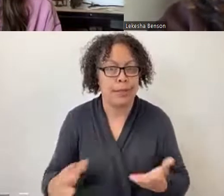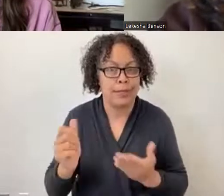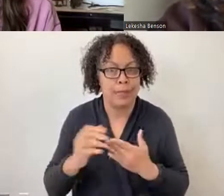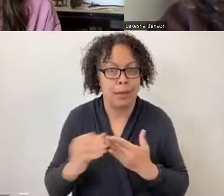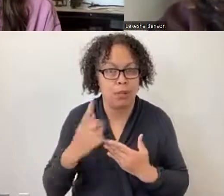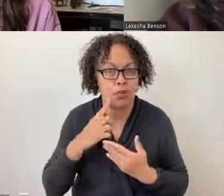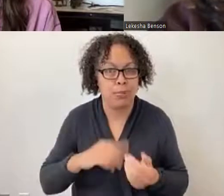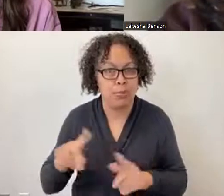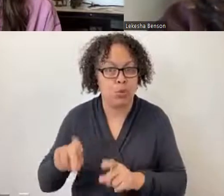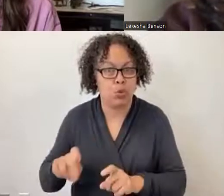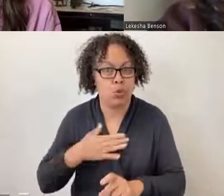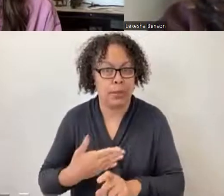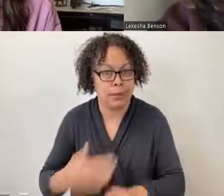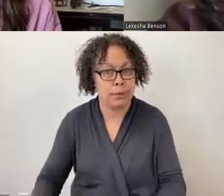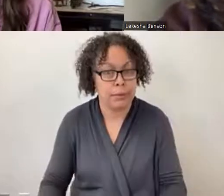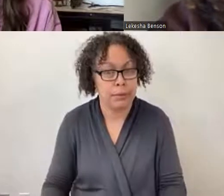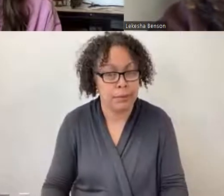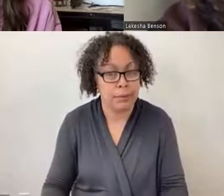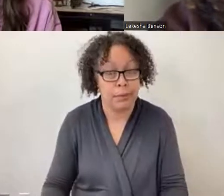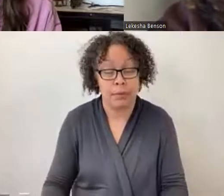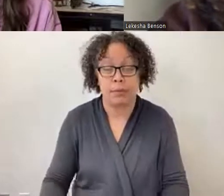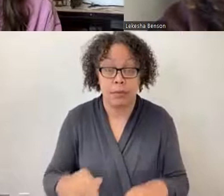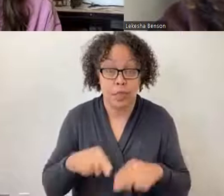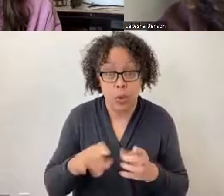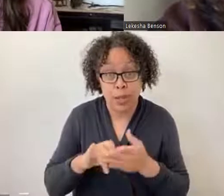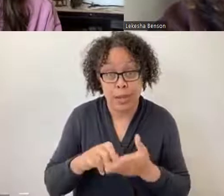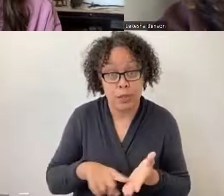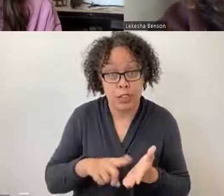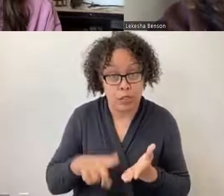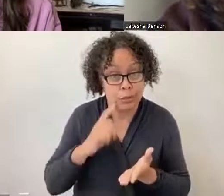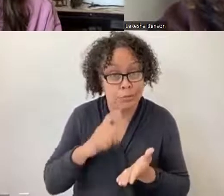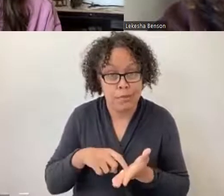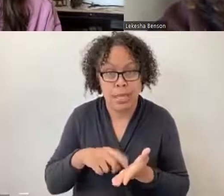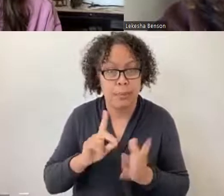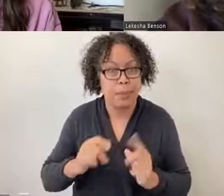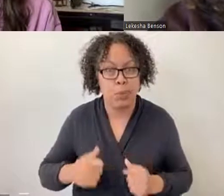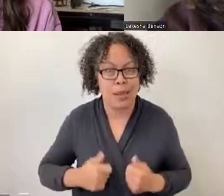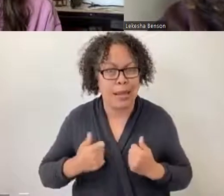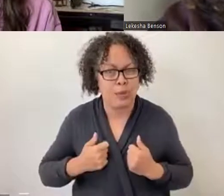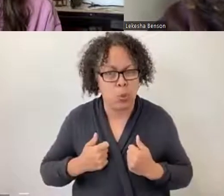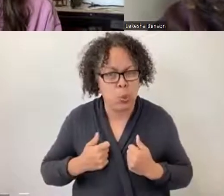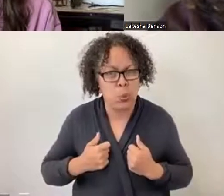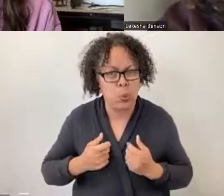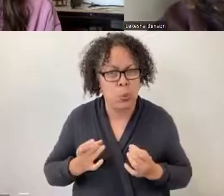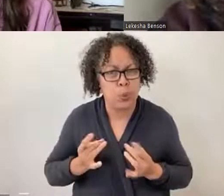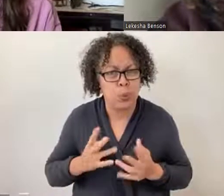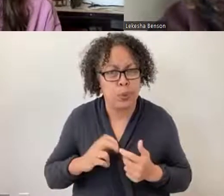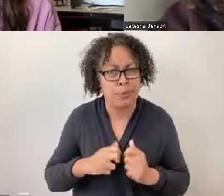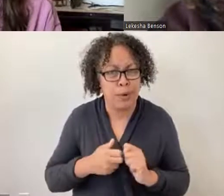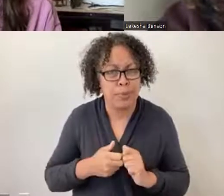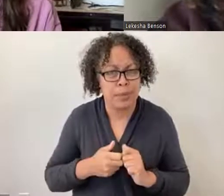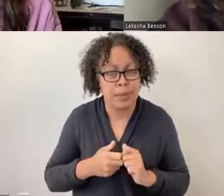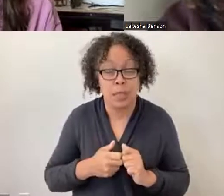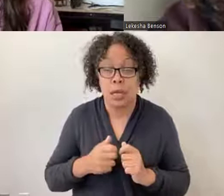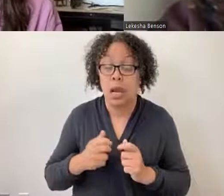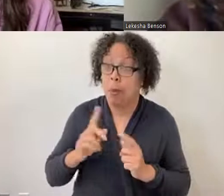tested. And in the course of that research, I end up discovering people's lives have all sorts of terrible problems, and I write all these well-meaning